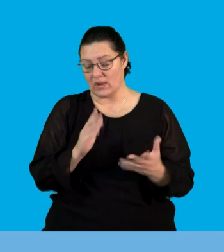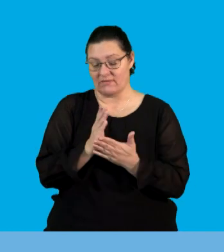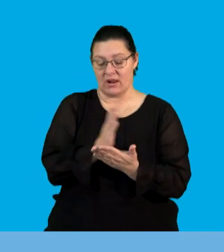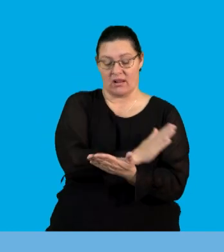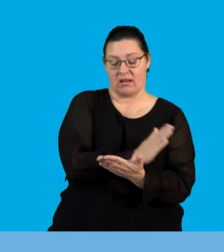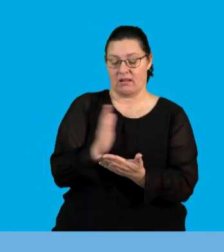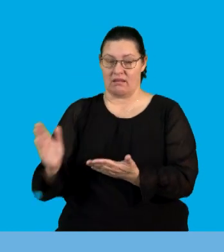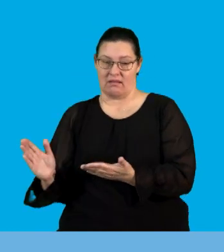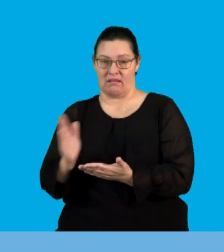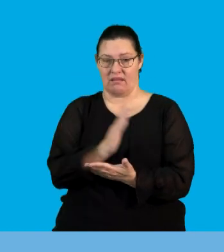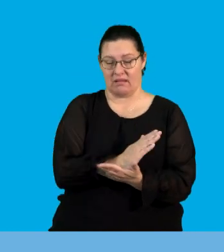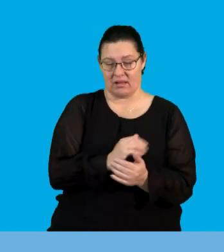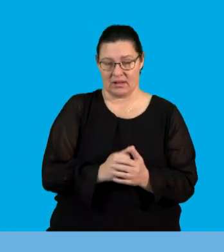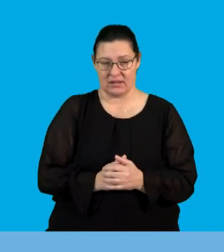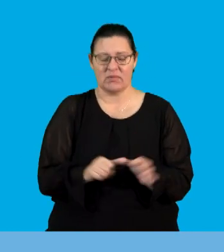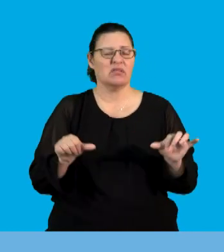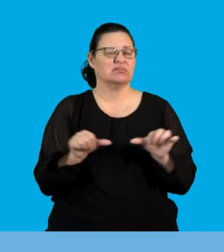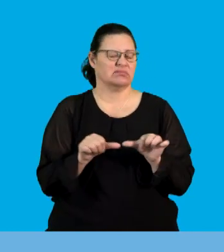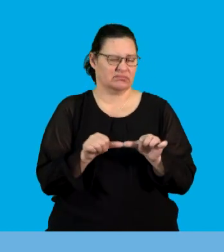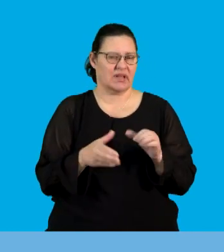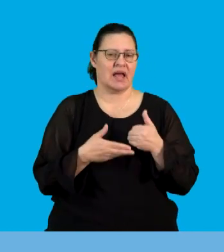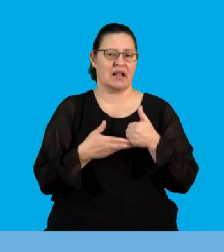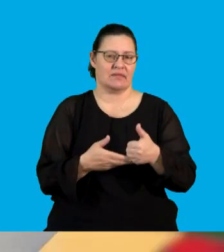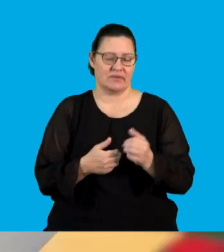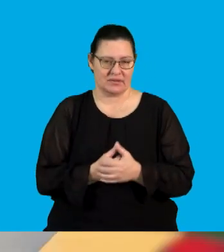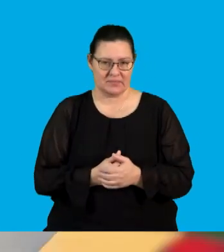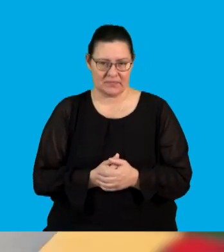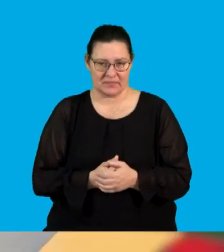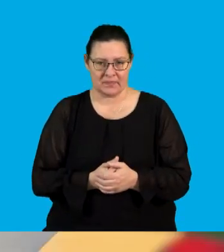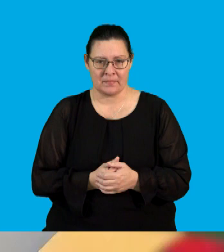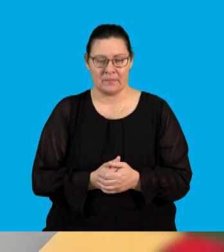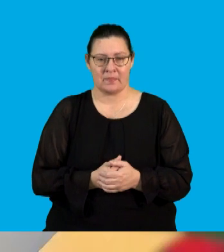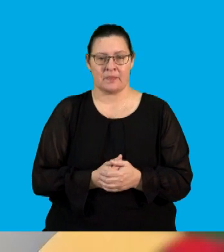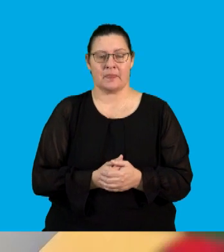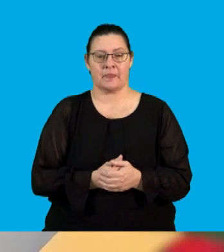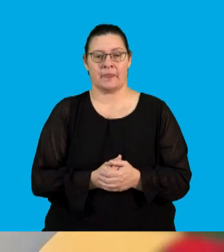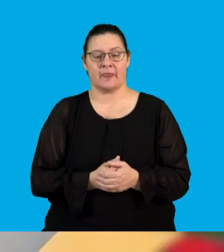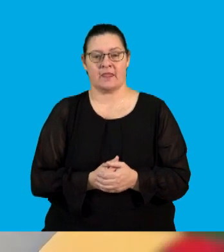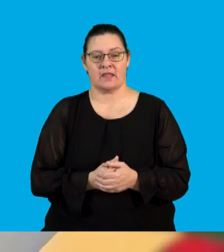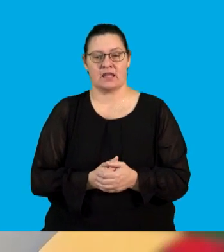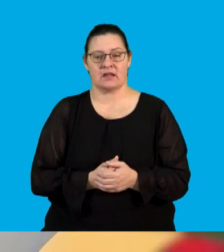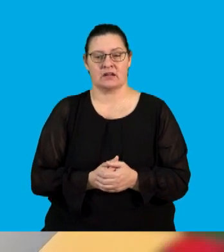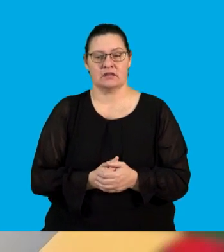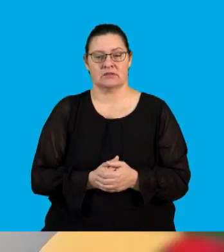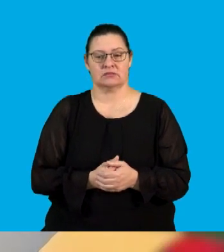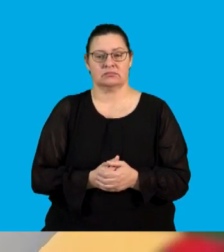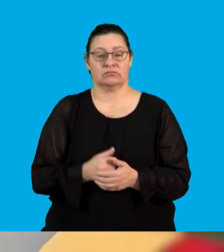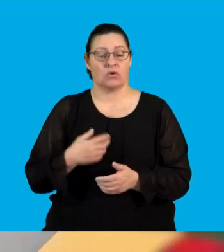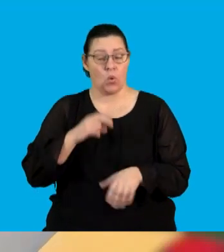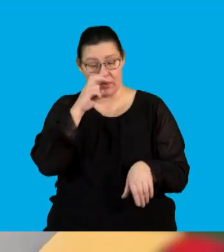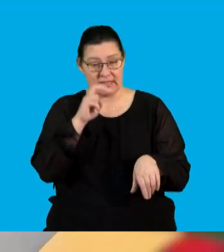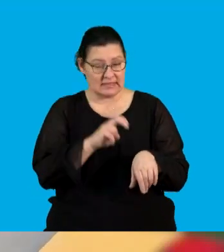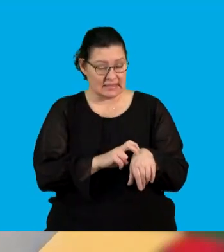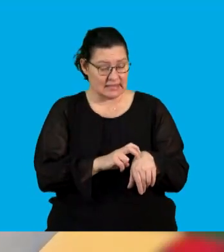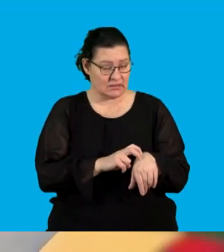the basicity of a substance by the assistance or by the help of a pH scale. Now, what